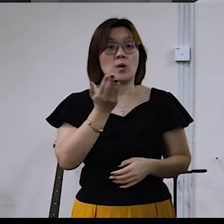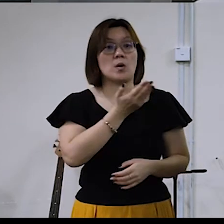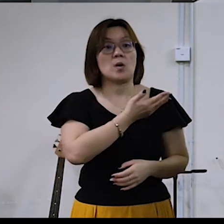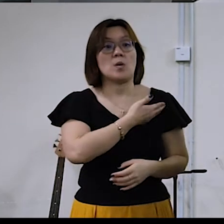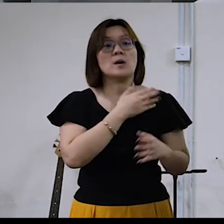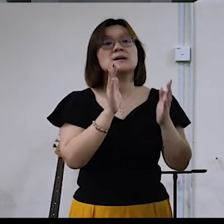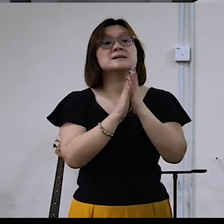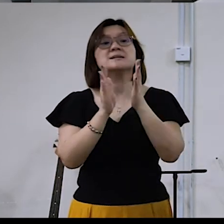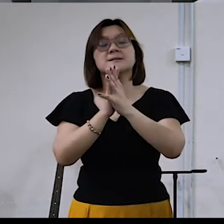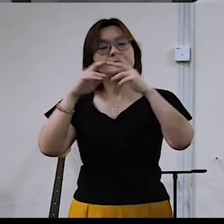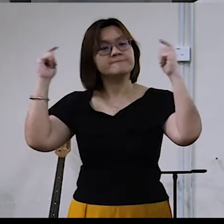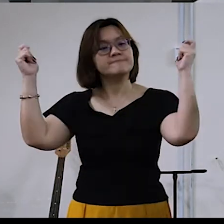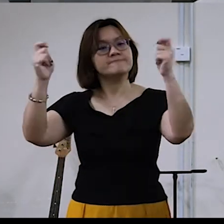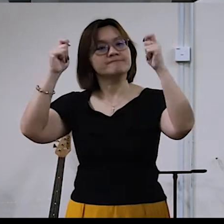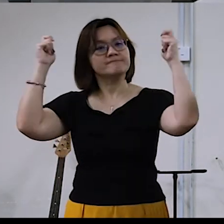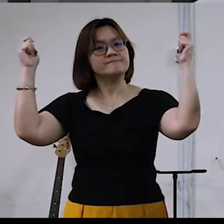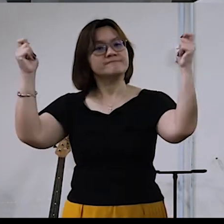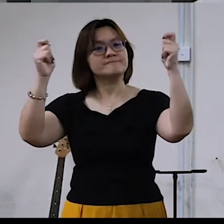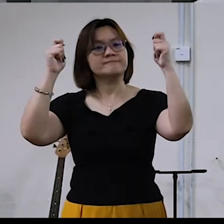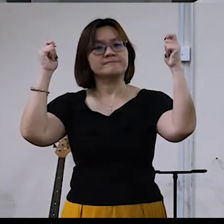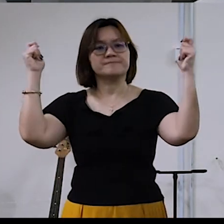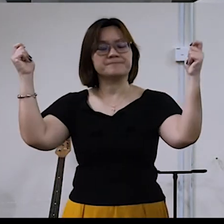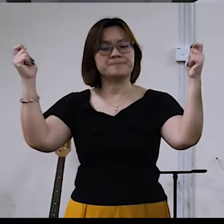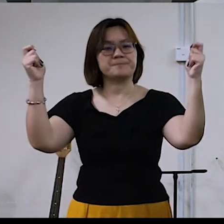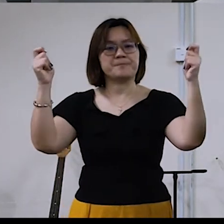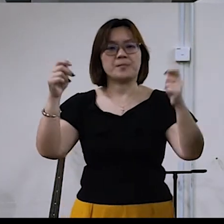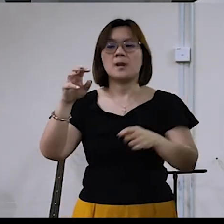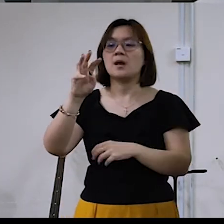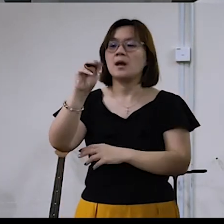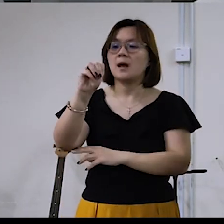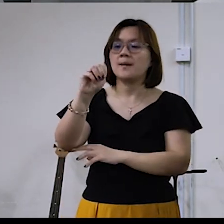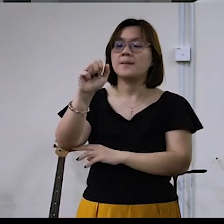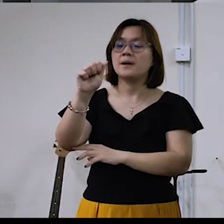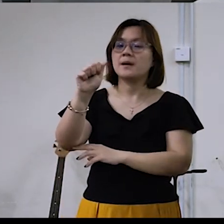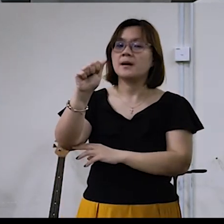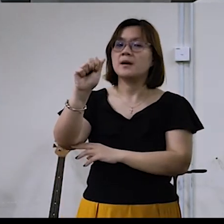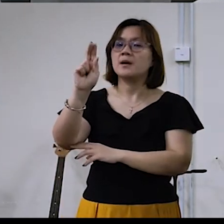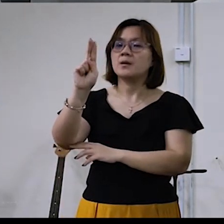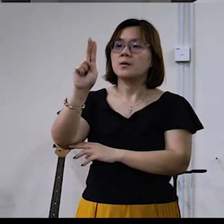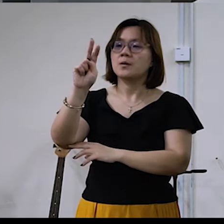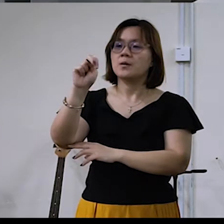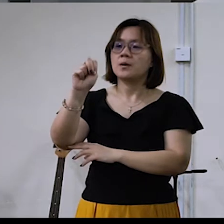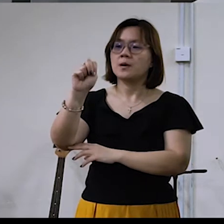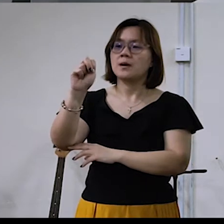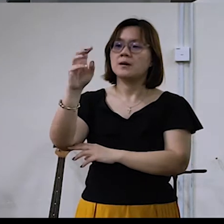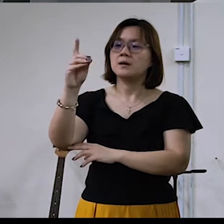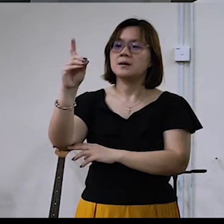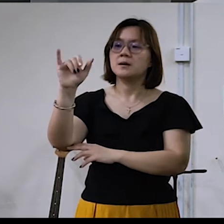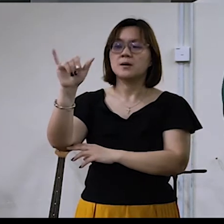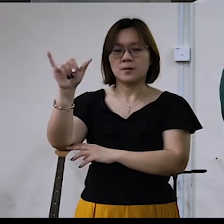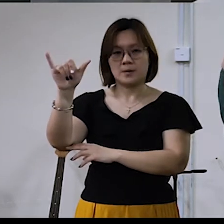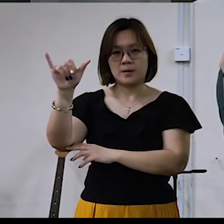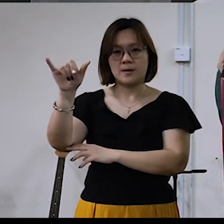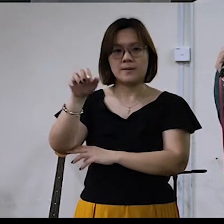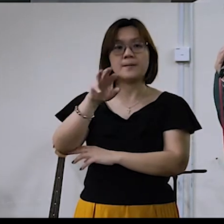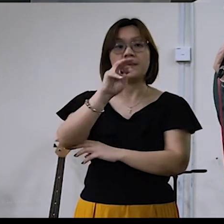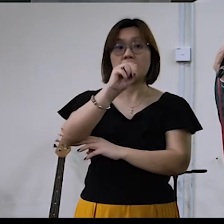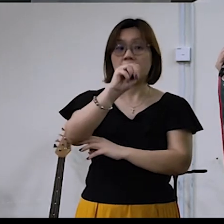is that we remember the time Jesus had the Last Supper. Maundy Thursday is spelled